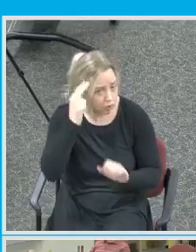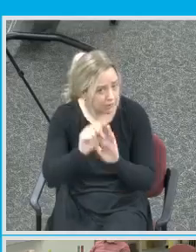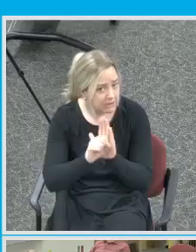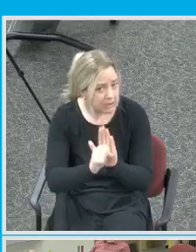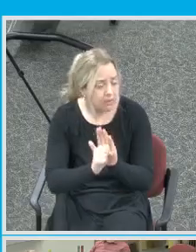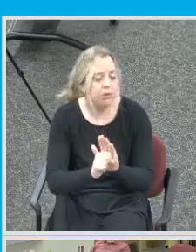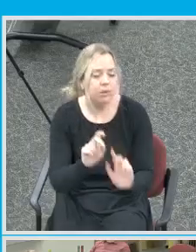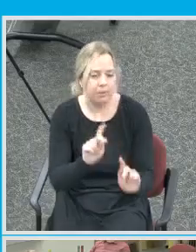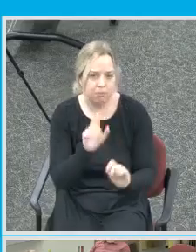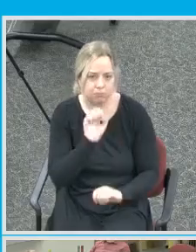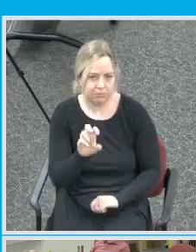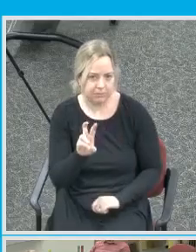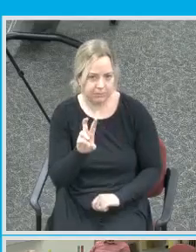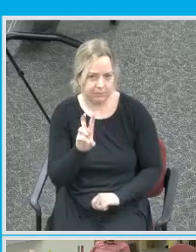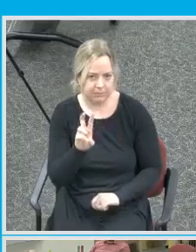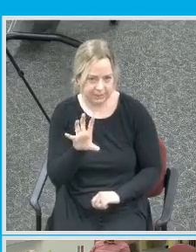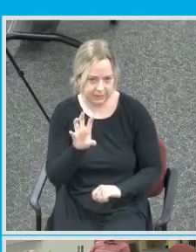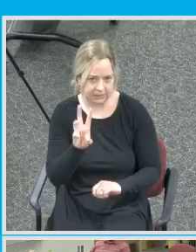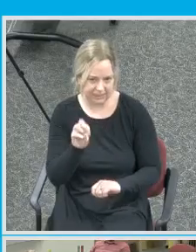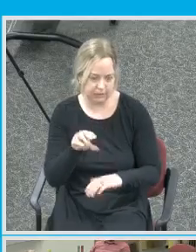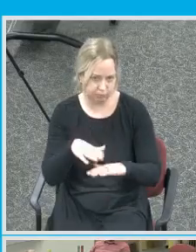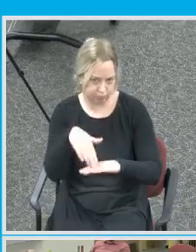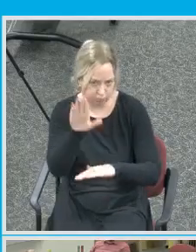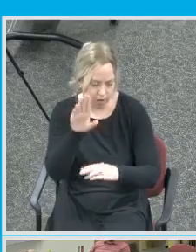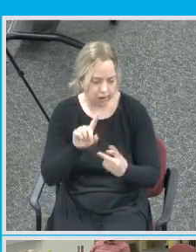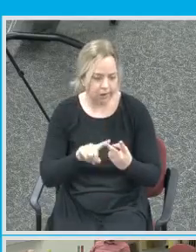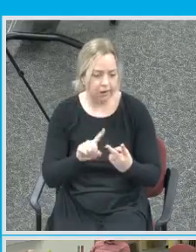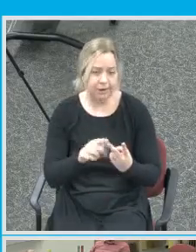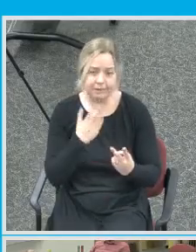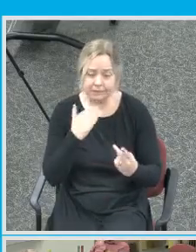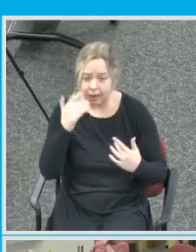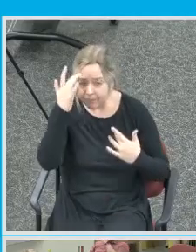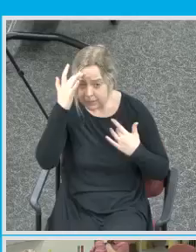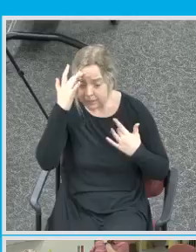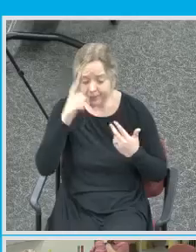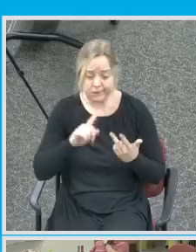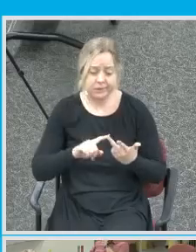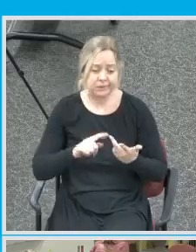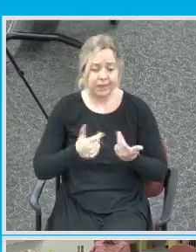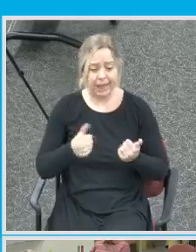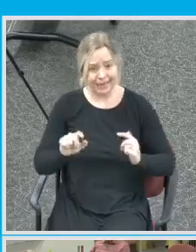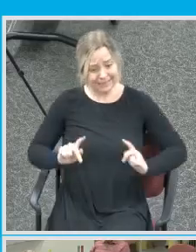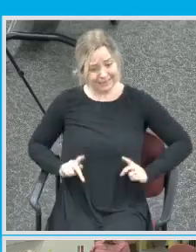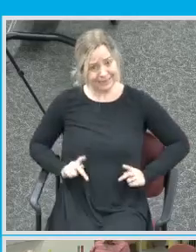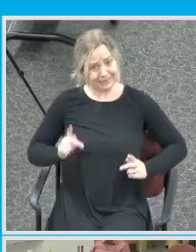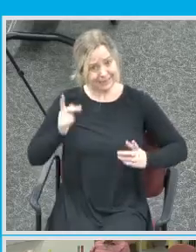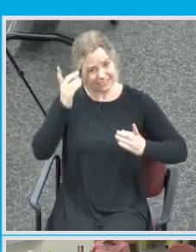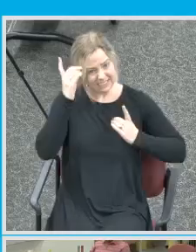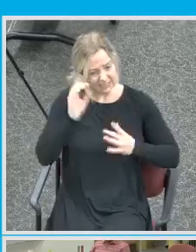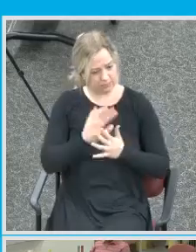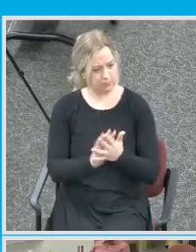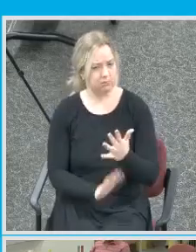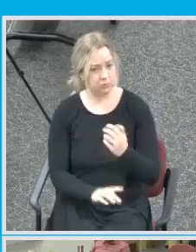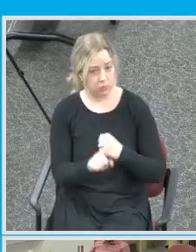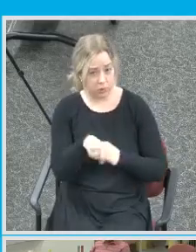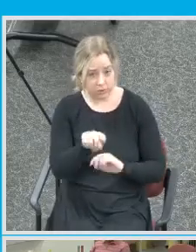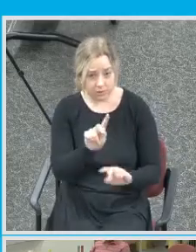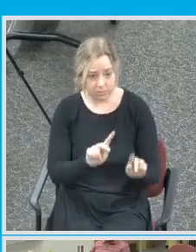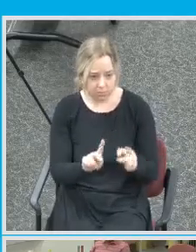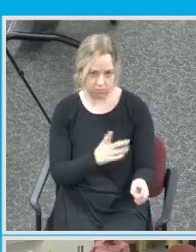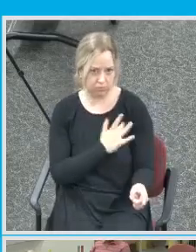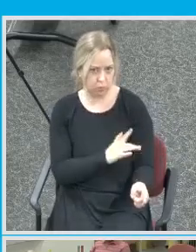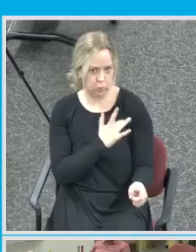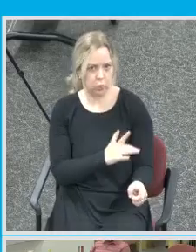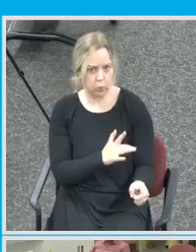older, people with diabetes, chronic kidney disease, weak immune system. So these are the individuals that we want to be